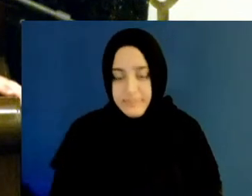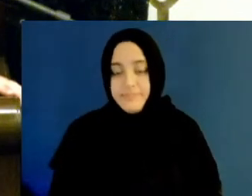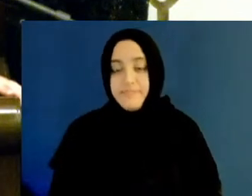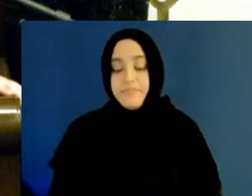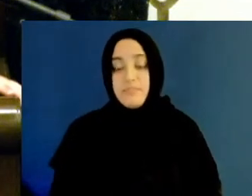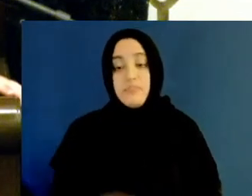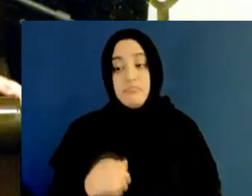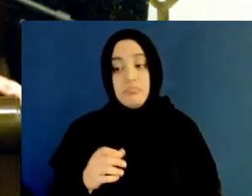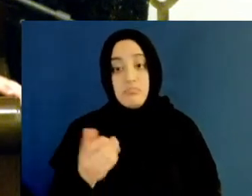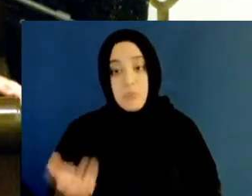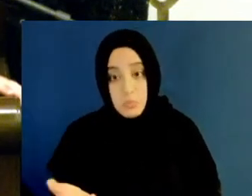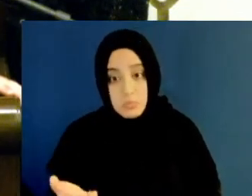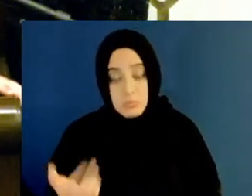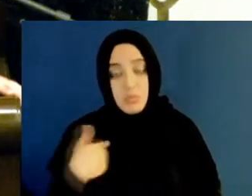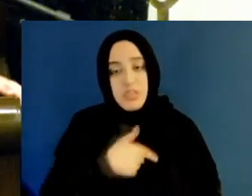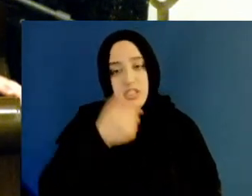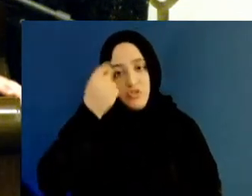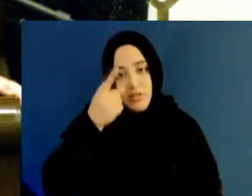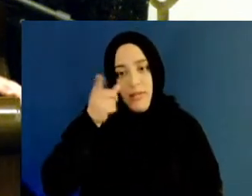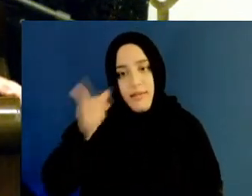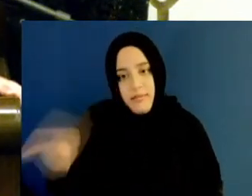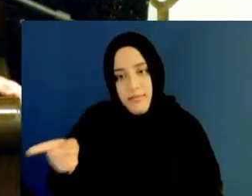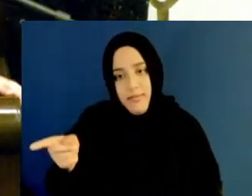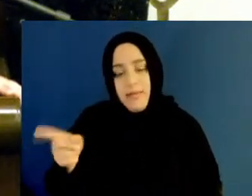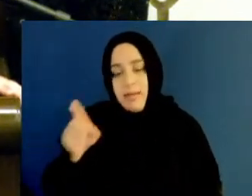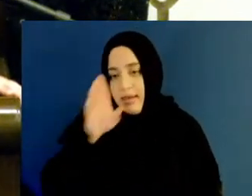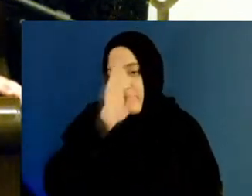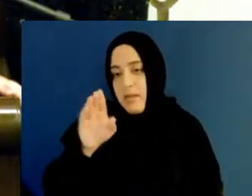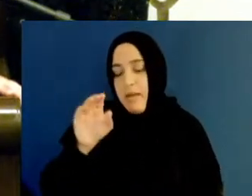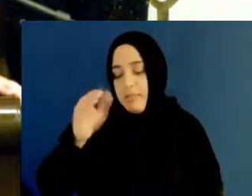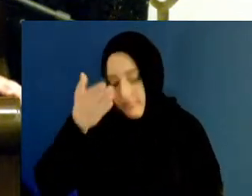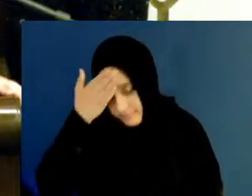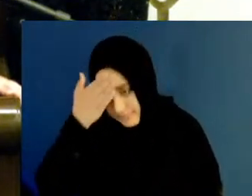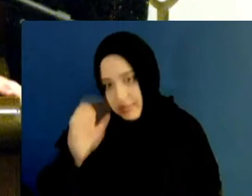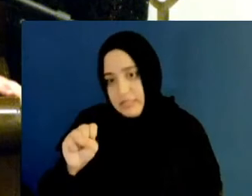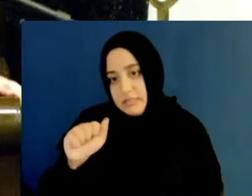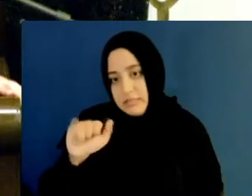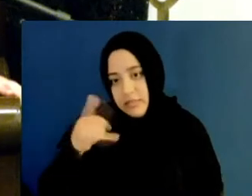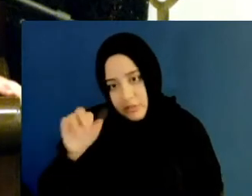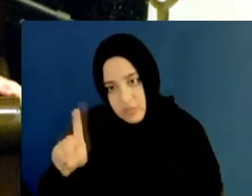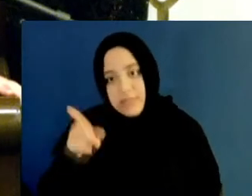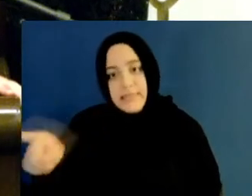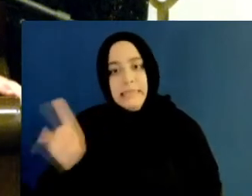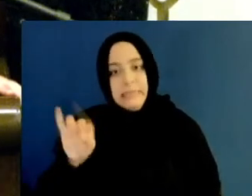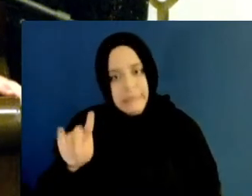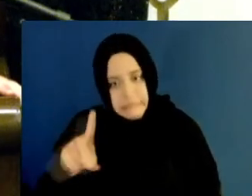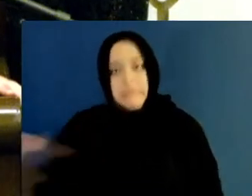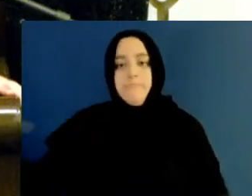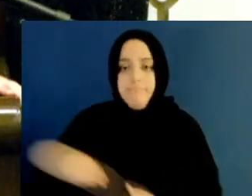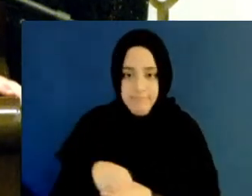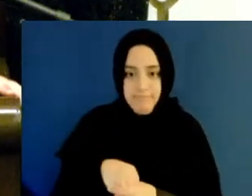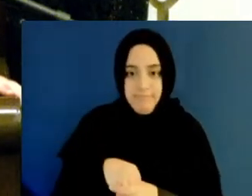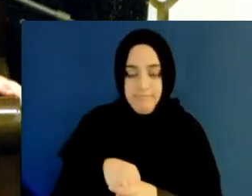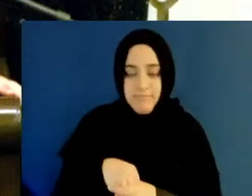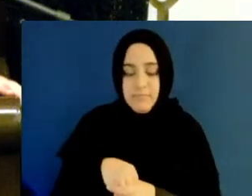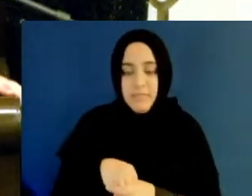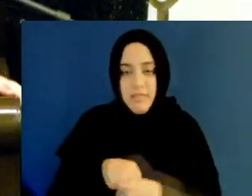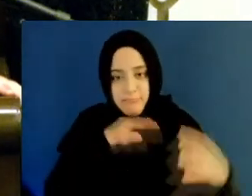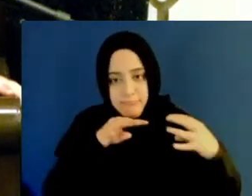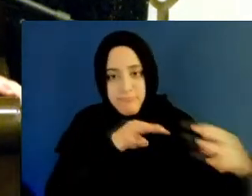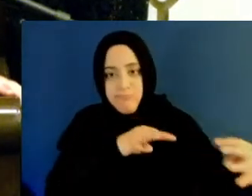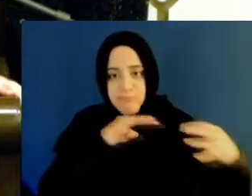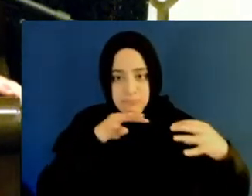battle. Imam Sajjad was heavily injured during this battle and was brought back to